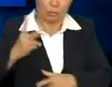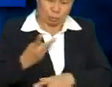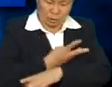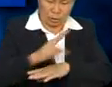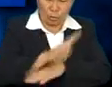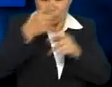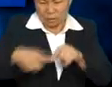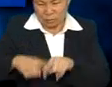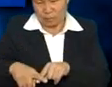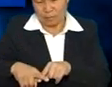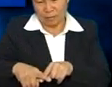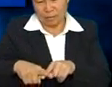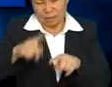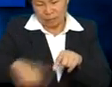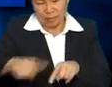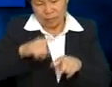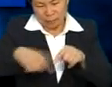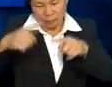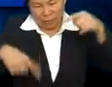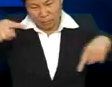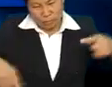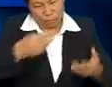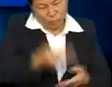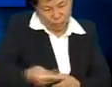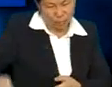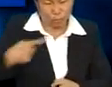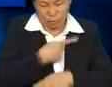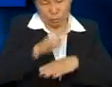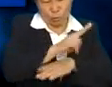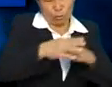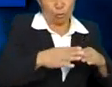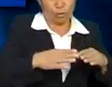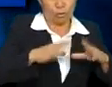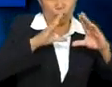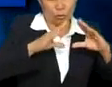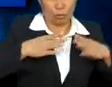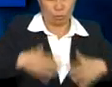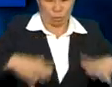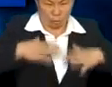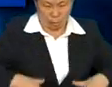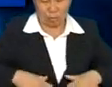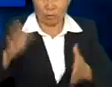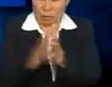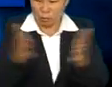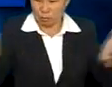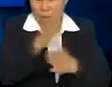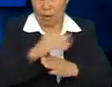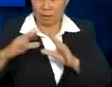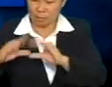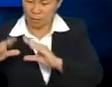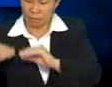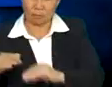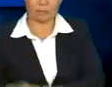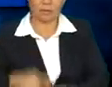We used different types of materials. We used a cotton cloth, a newspaper and a